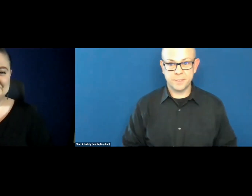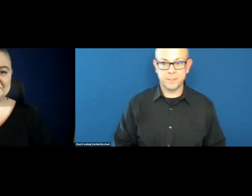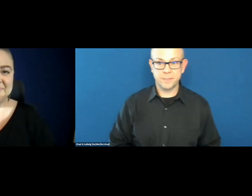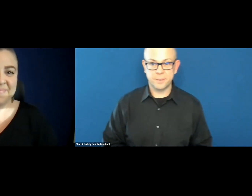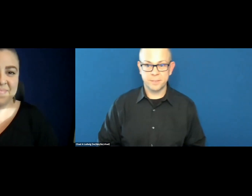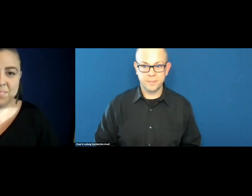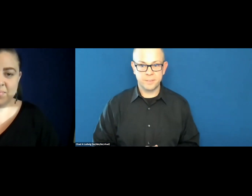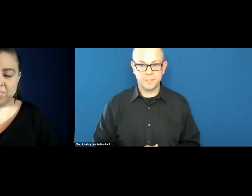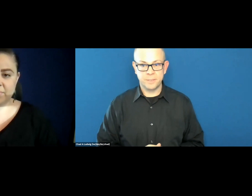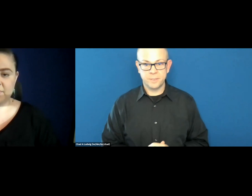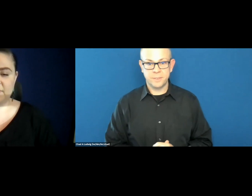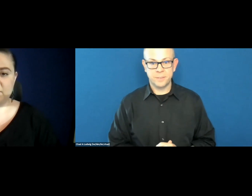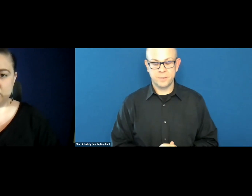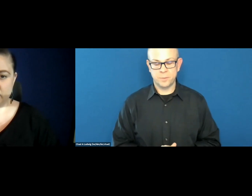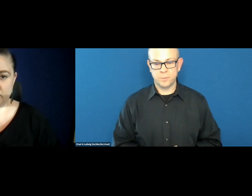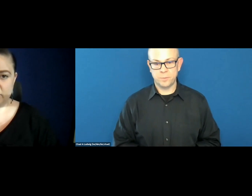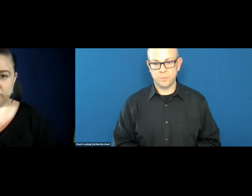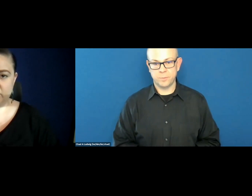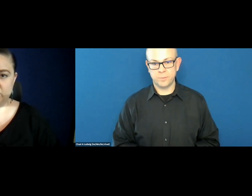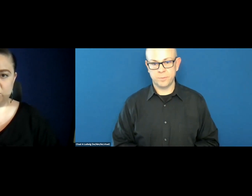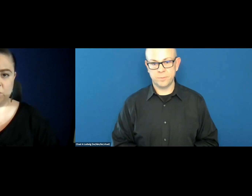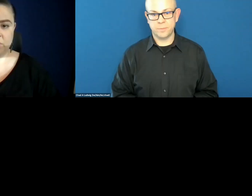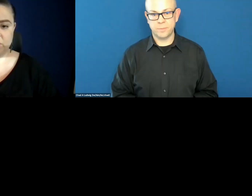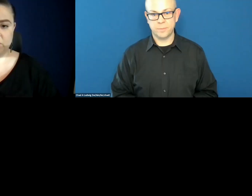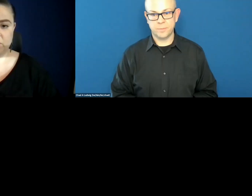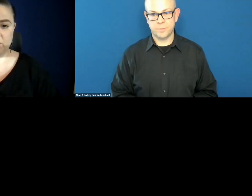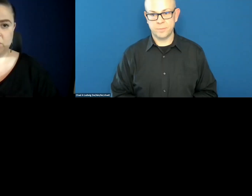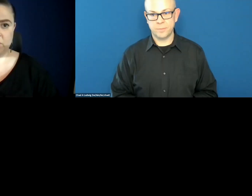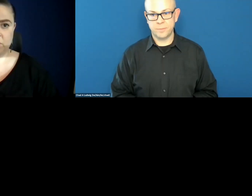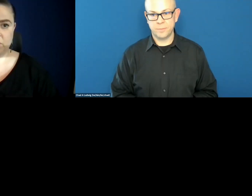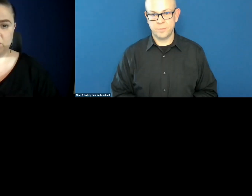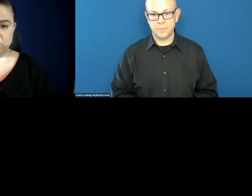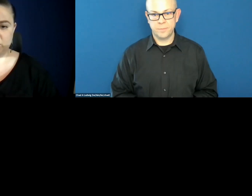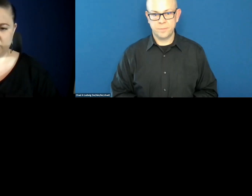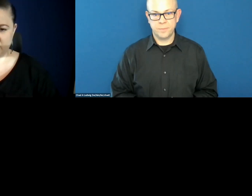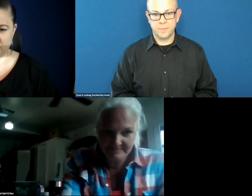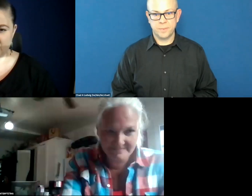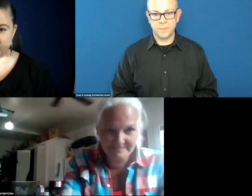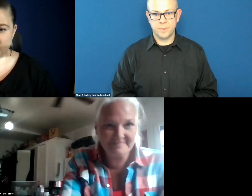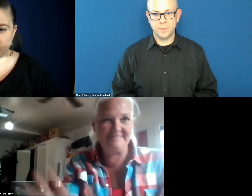I don't know if they want to appear or not.